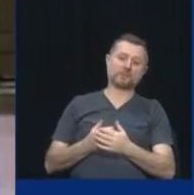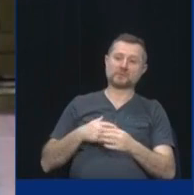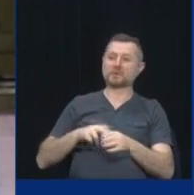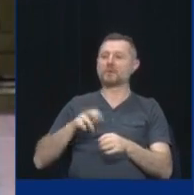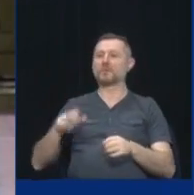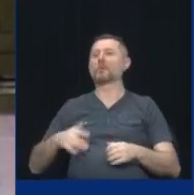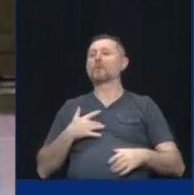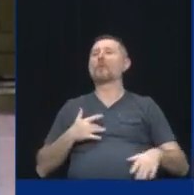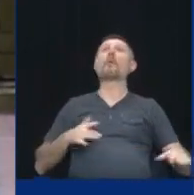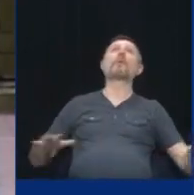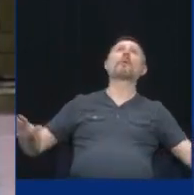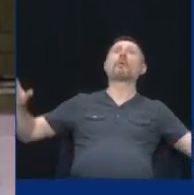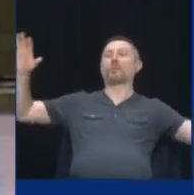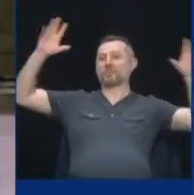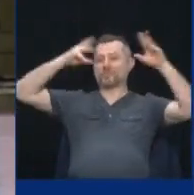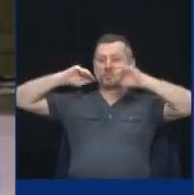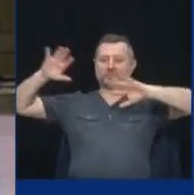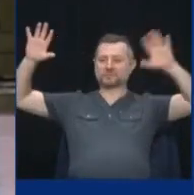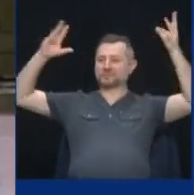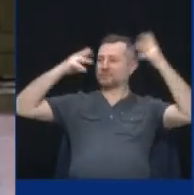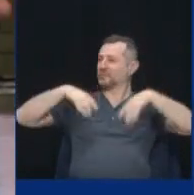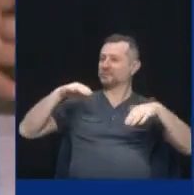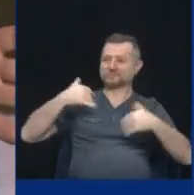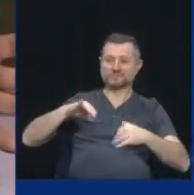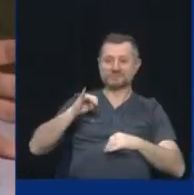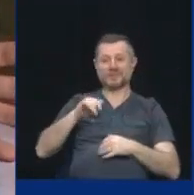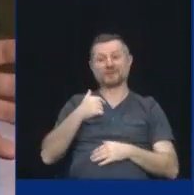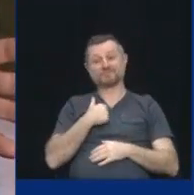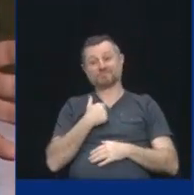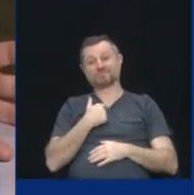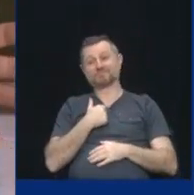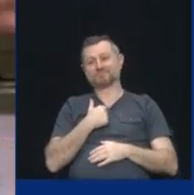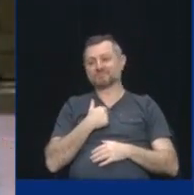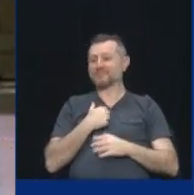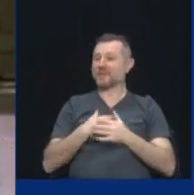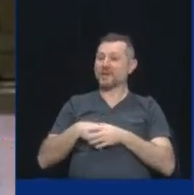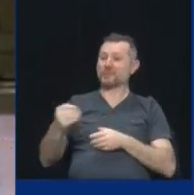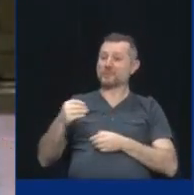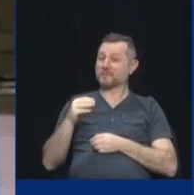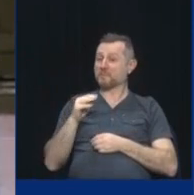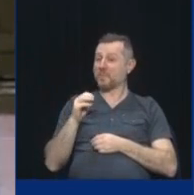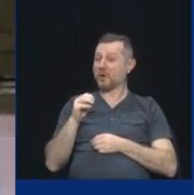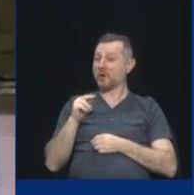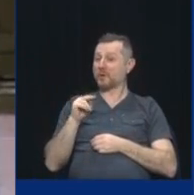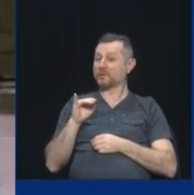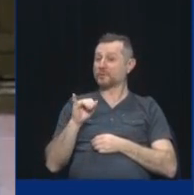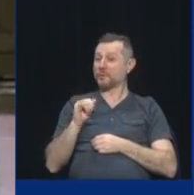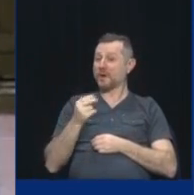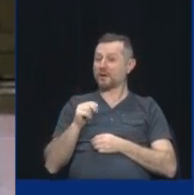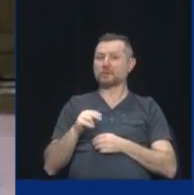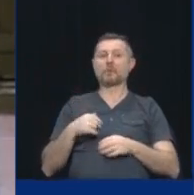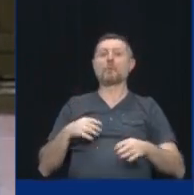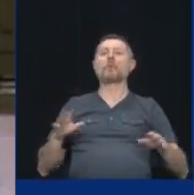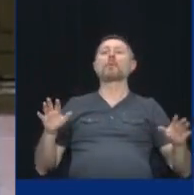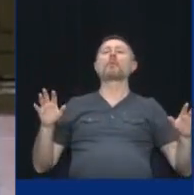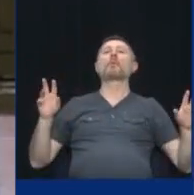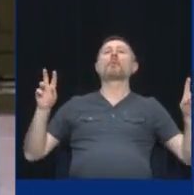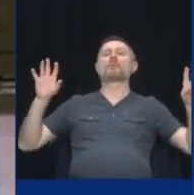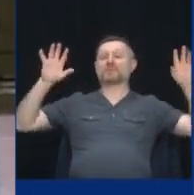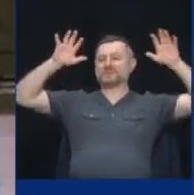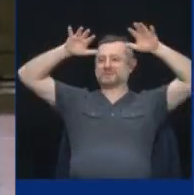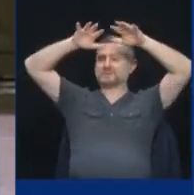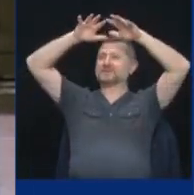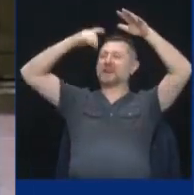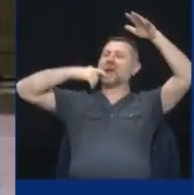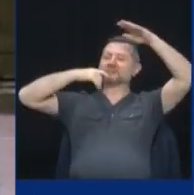circumstance where you ride the train and you get out in Moynihan train station and you walk up and you look at that skylight and you say,